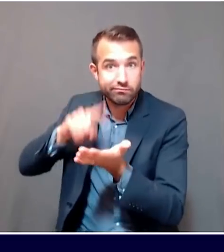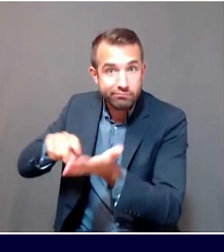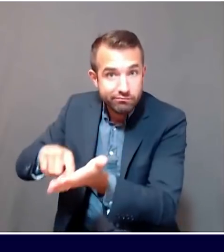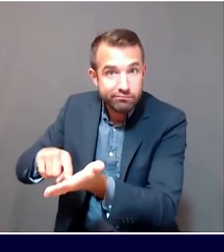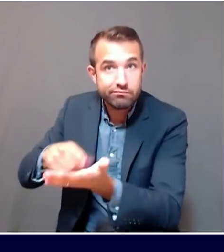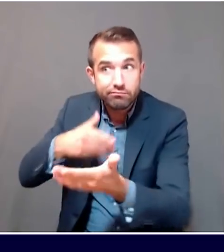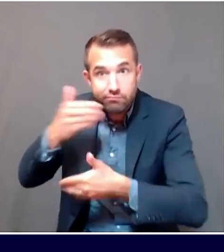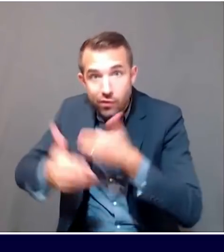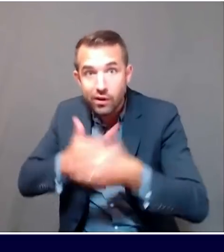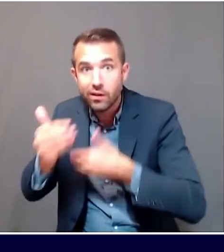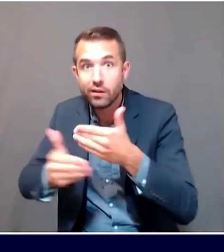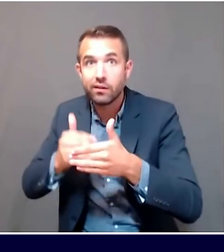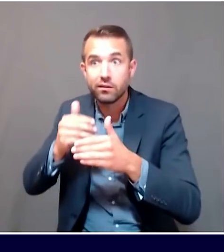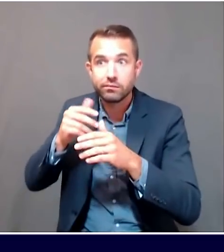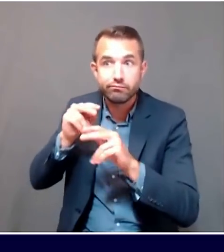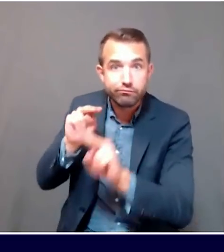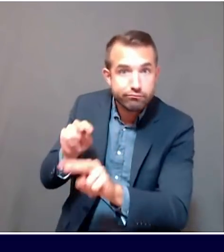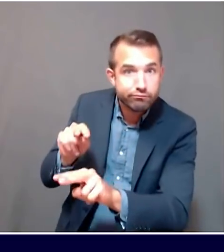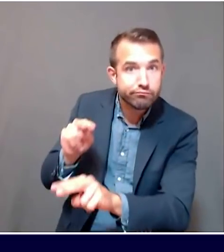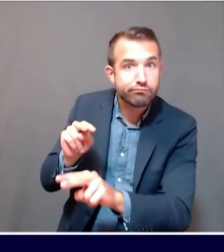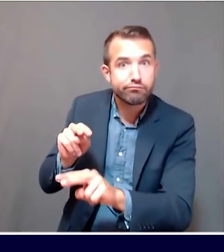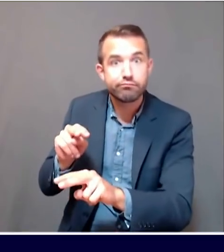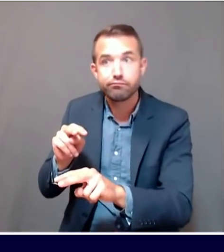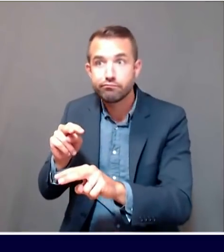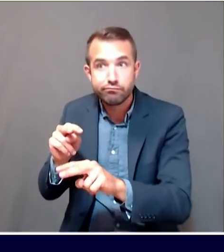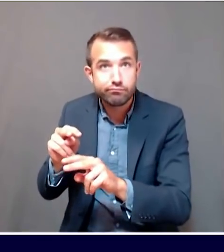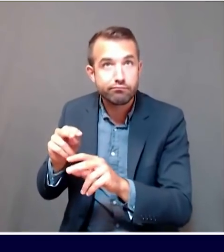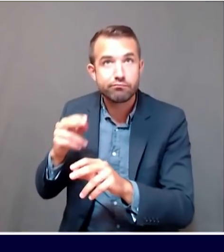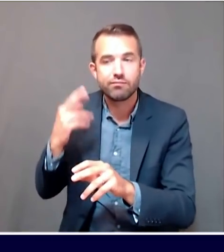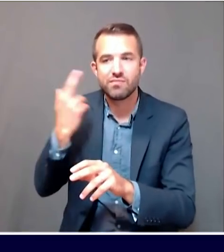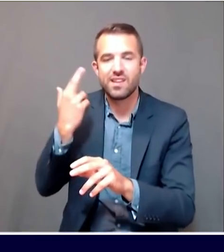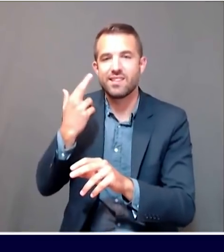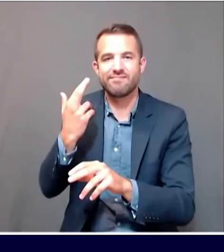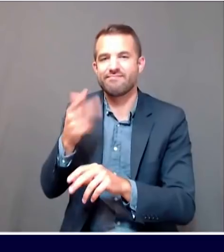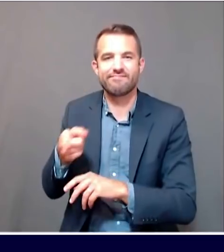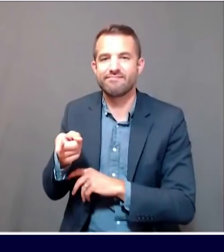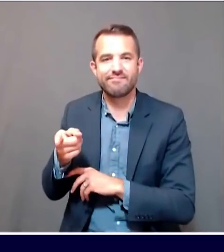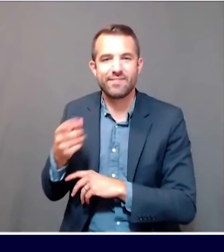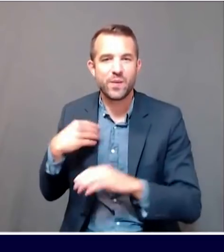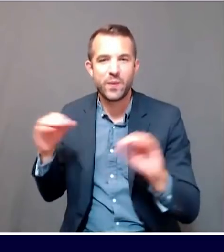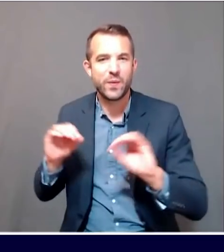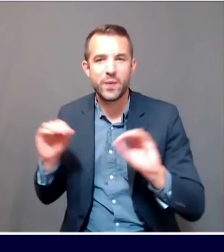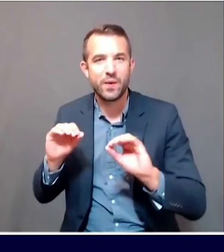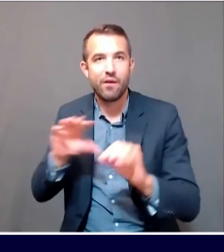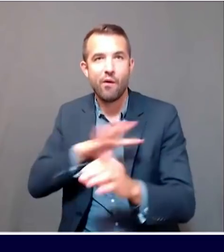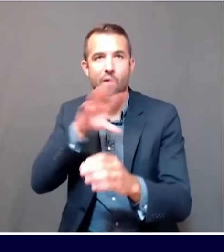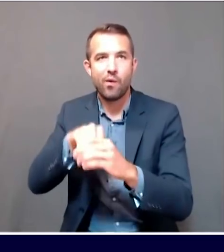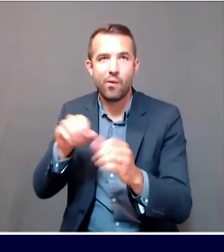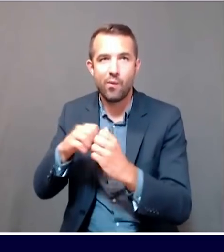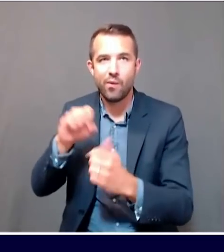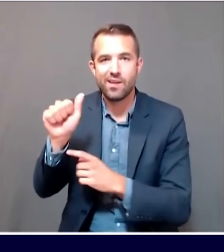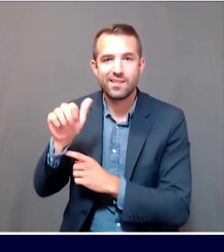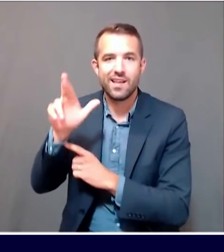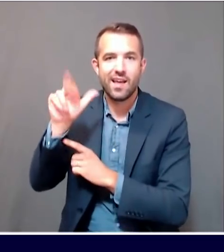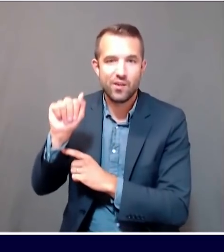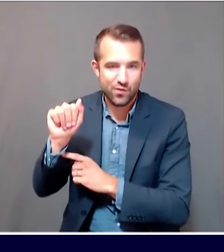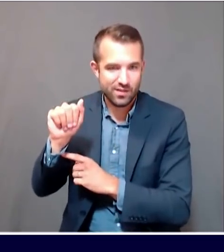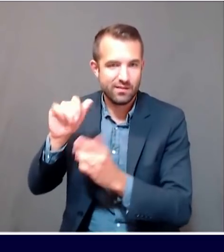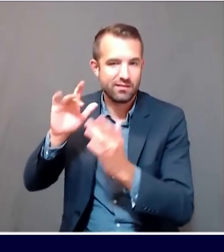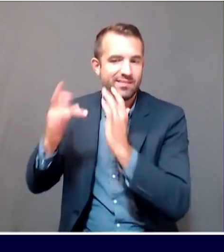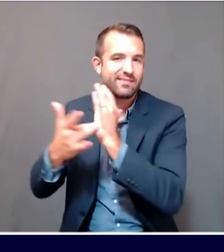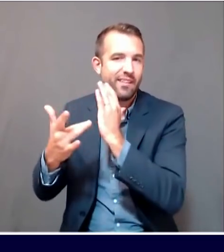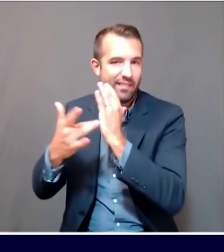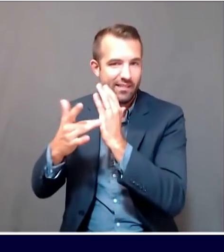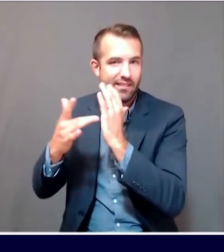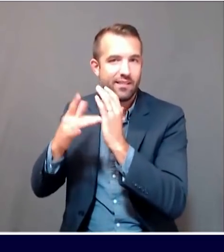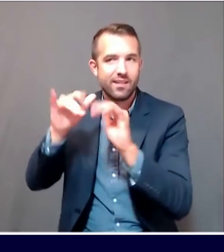being monitored by our IT program called Sarah Alert. They ended up getting tested and were tested negative, and thus were